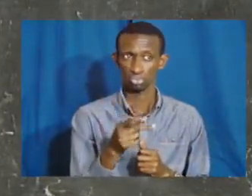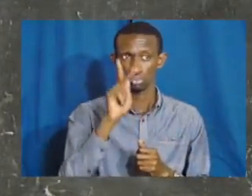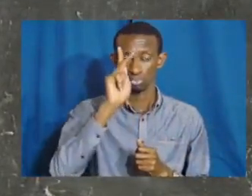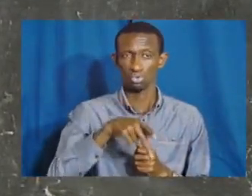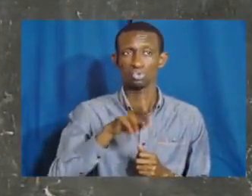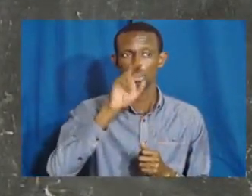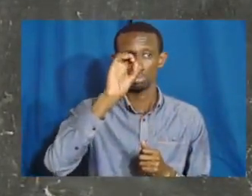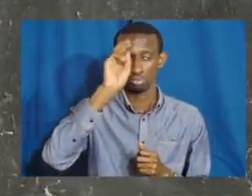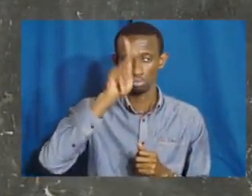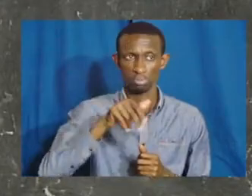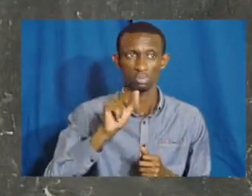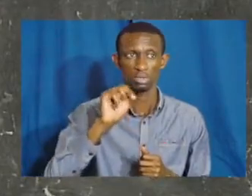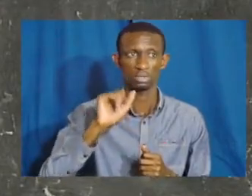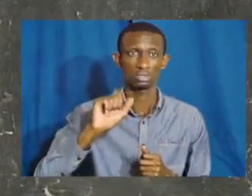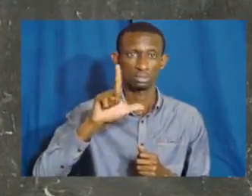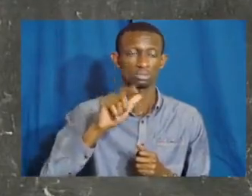2-propanol.